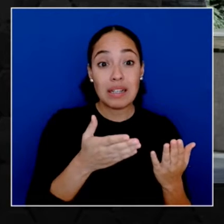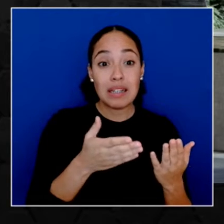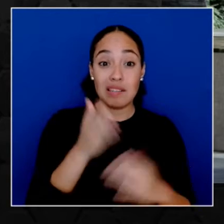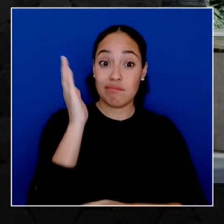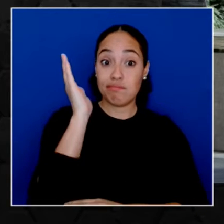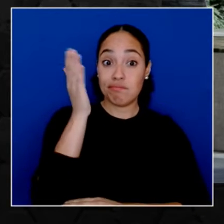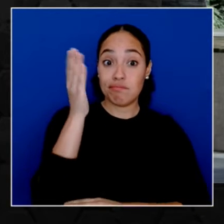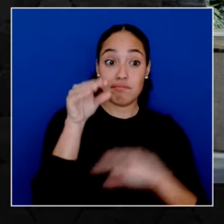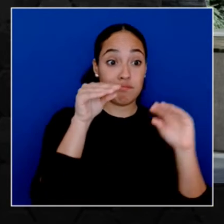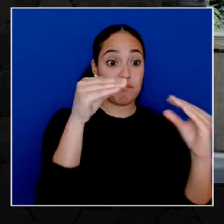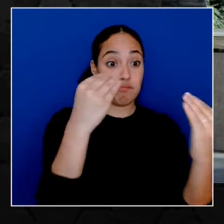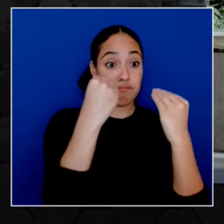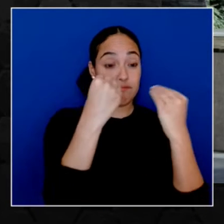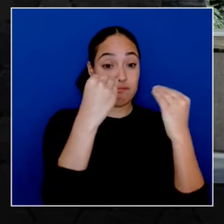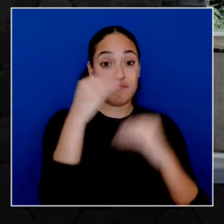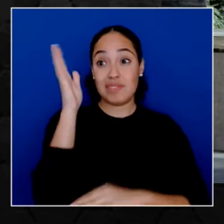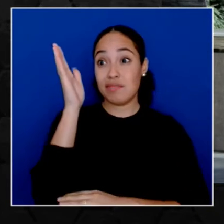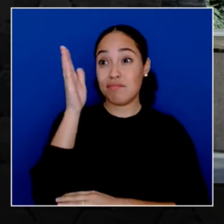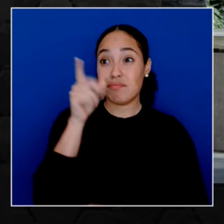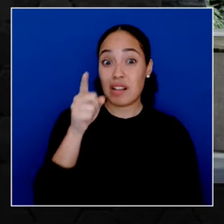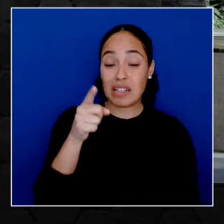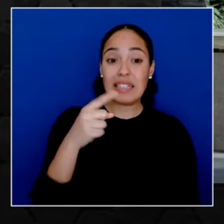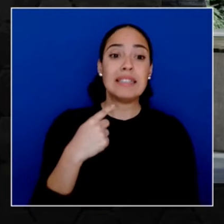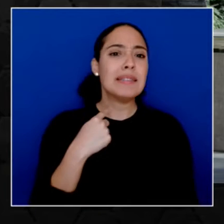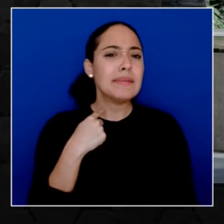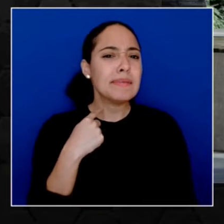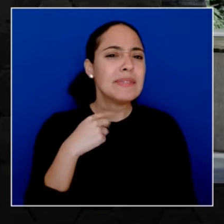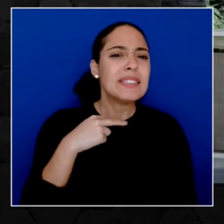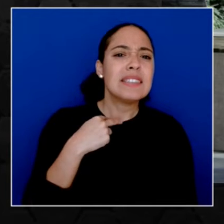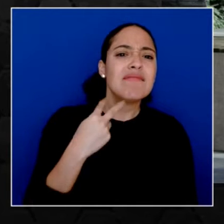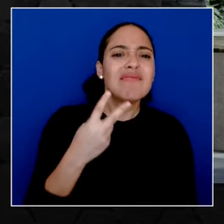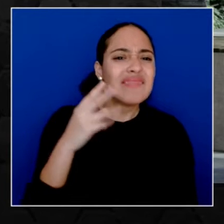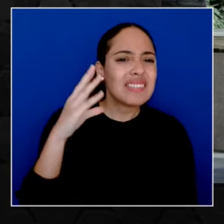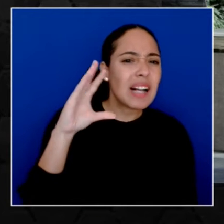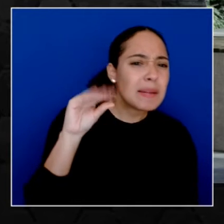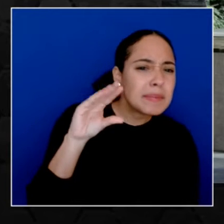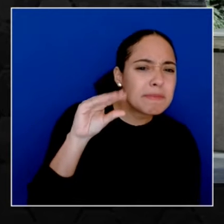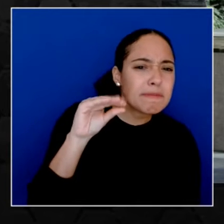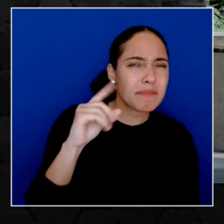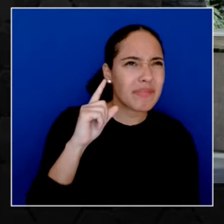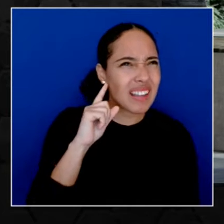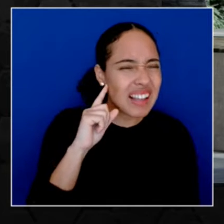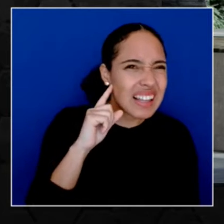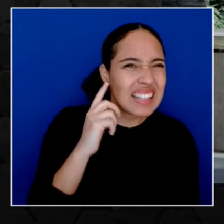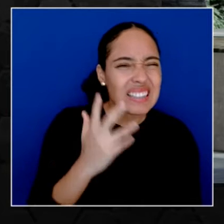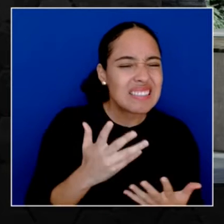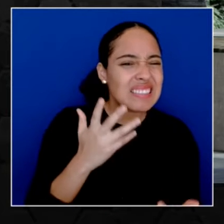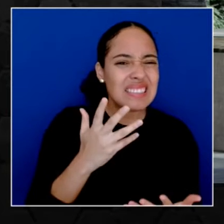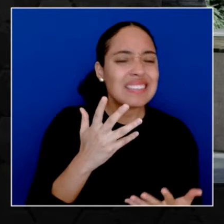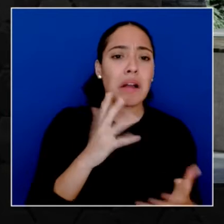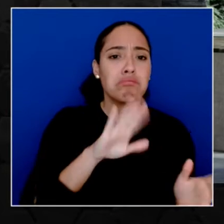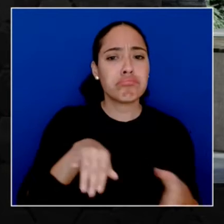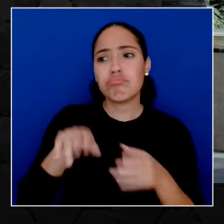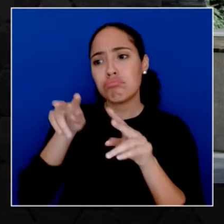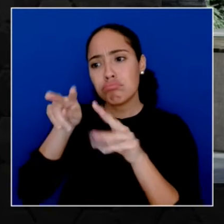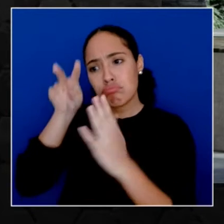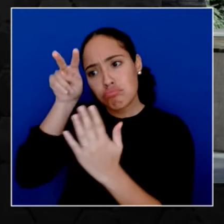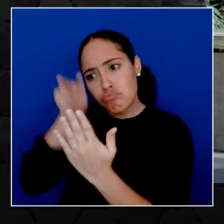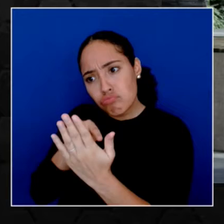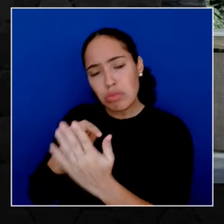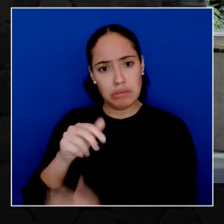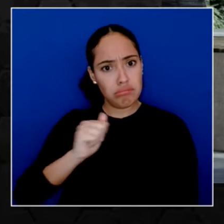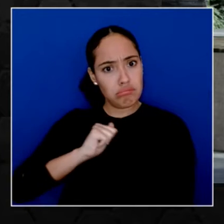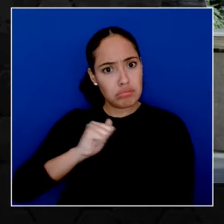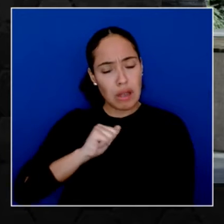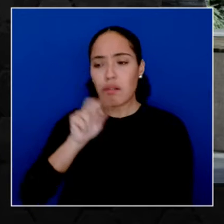text based learning, you don't have to take that worry that whether you're going to understand what they're going to speak or not. You can just read it yourself and understand that by